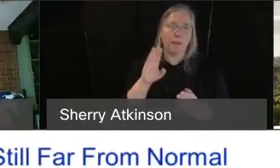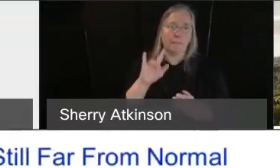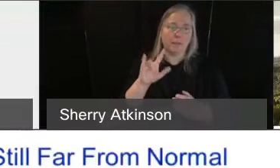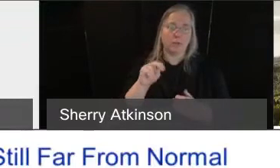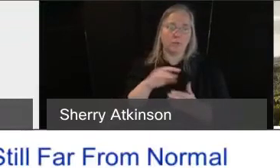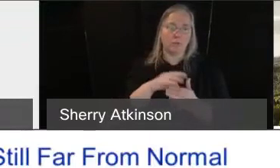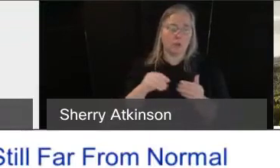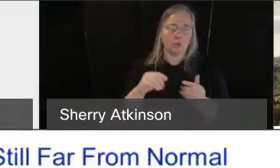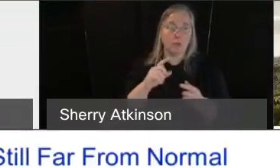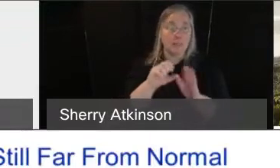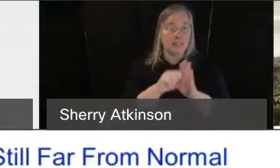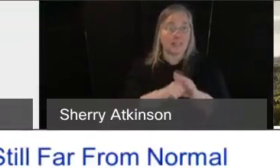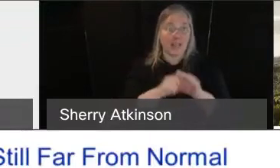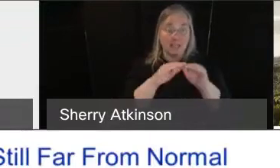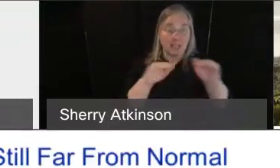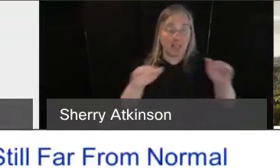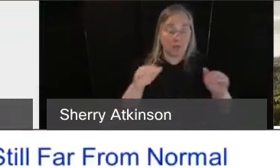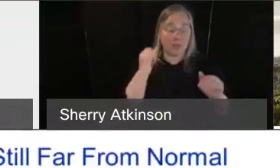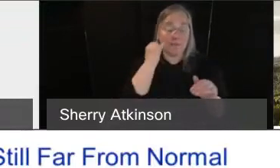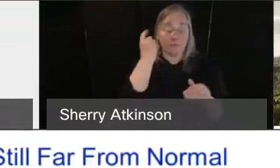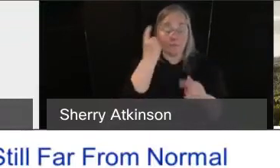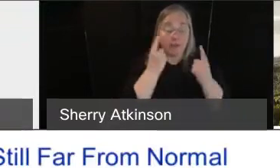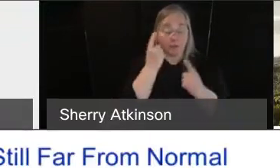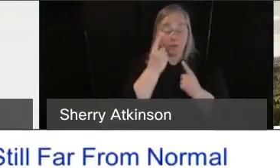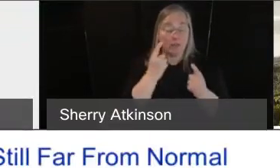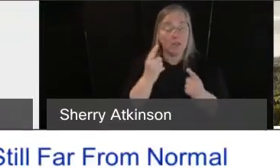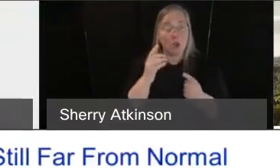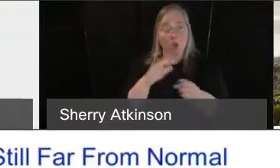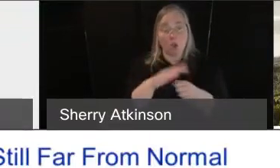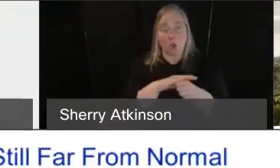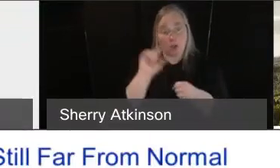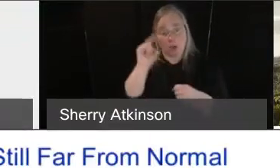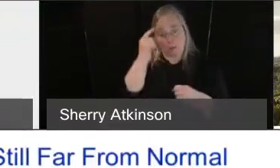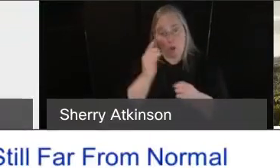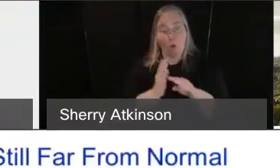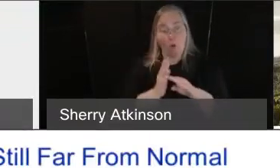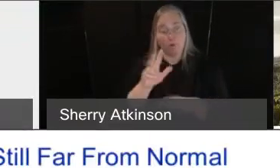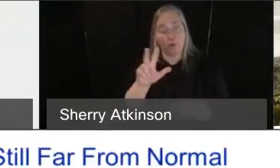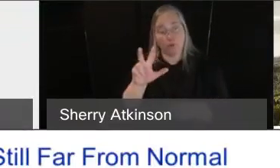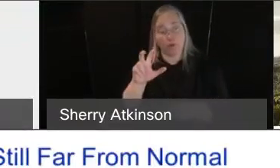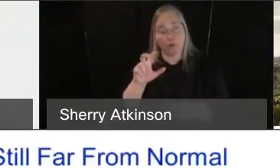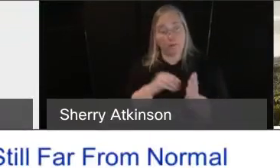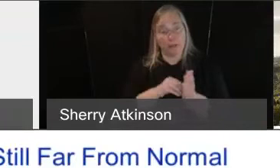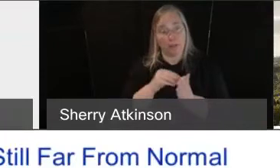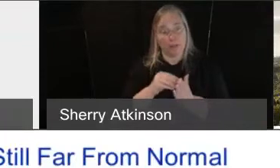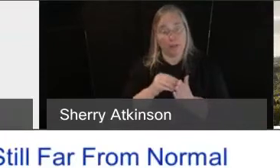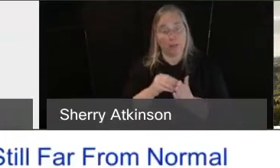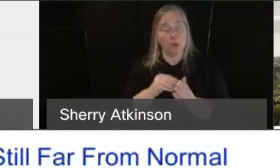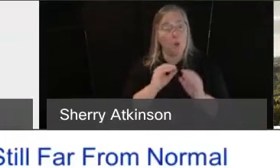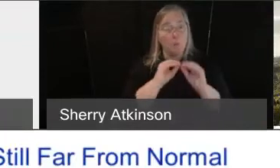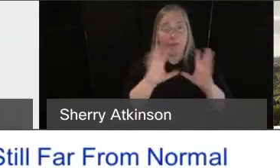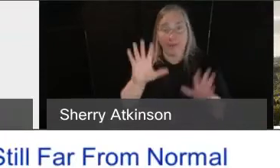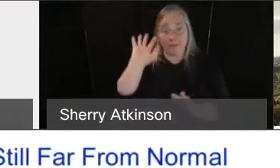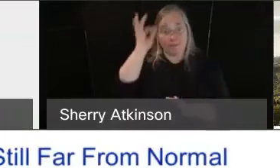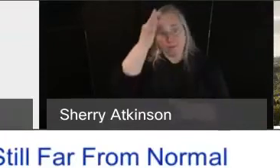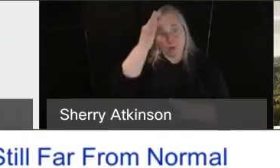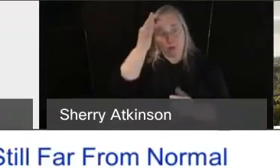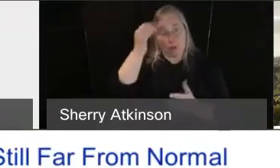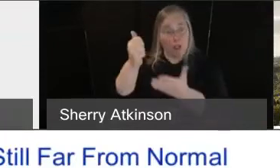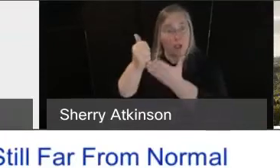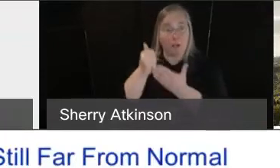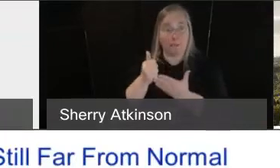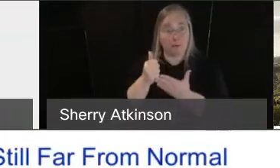factor in the local governments, it's over $300 million, and that without federal help,